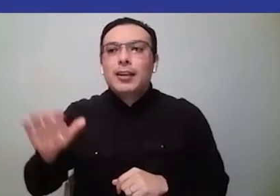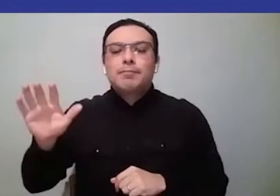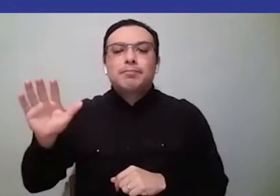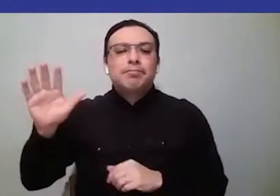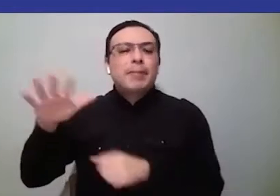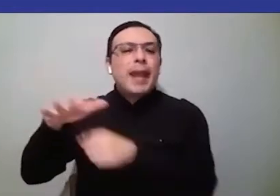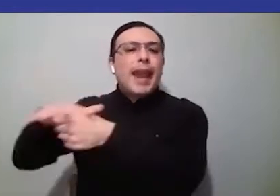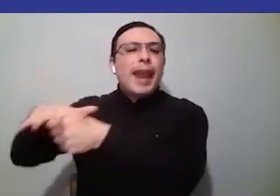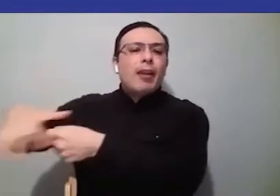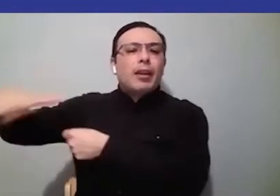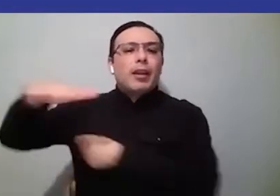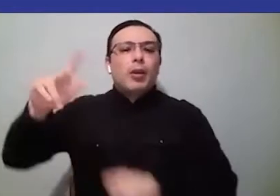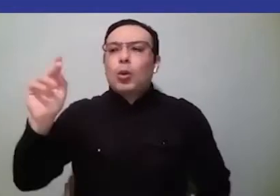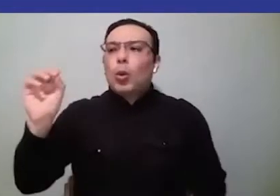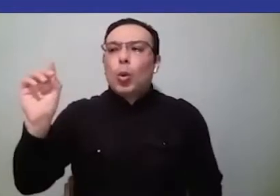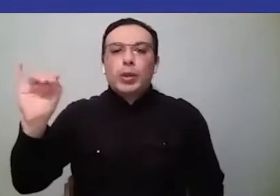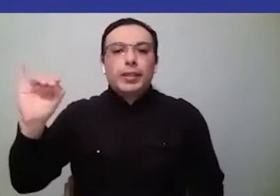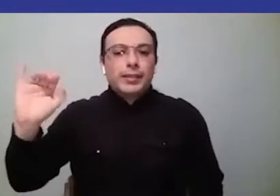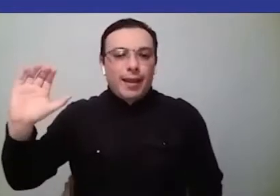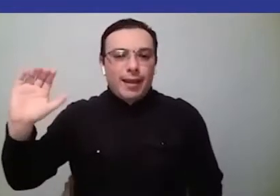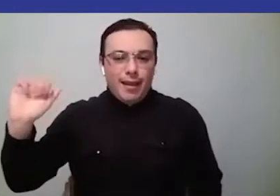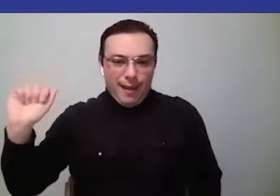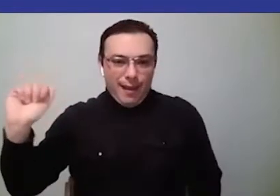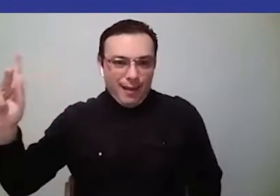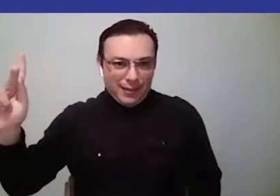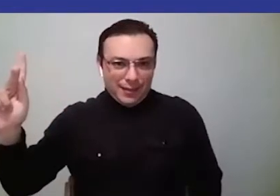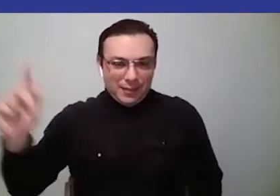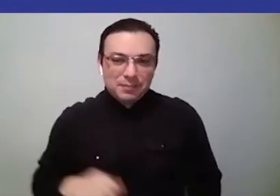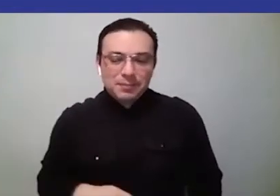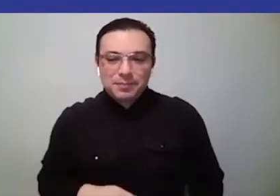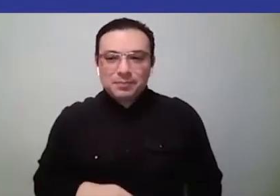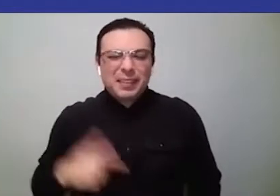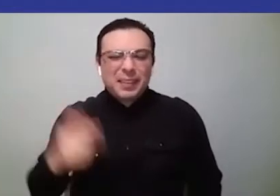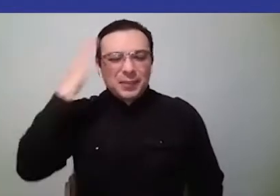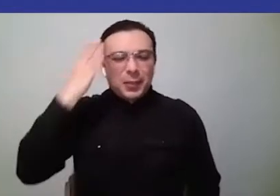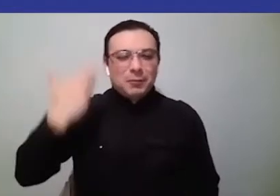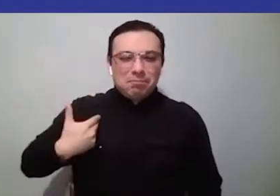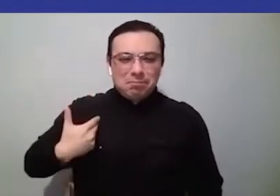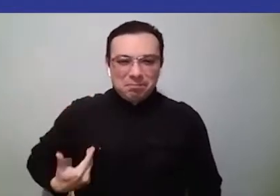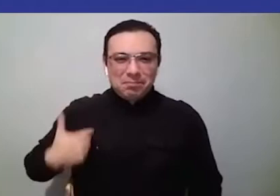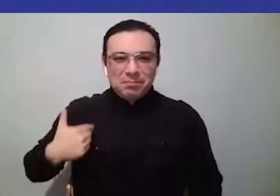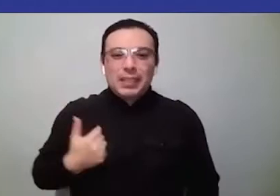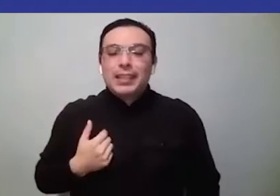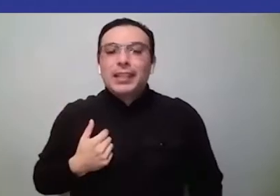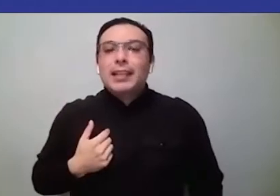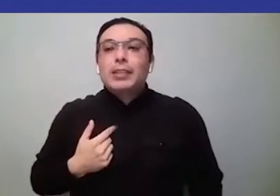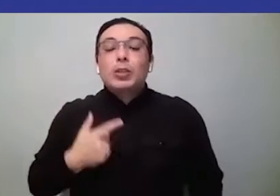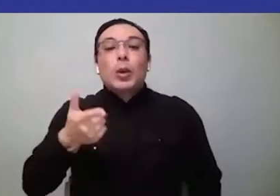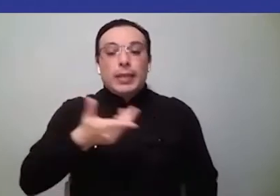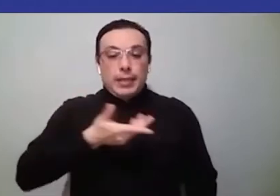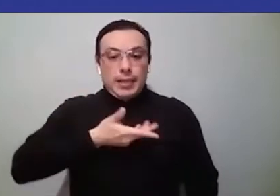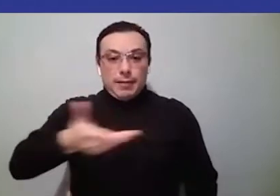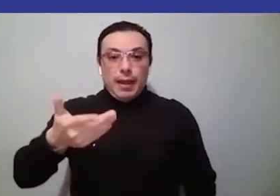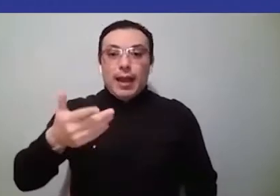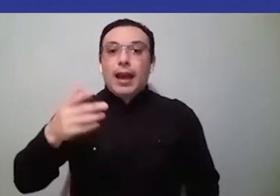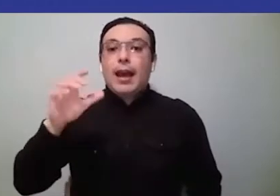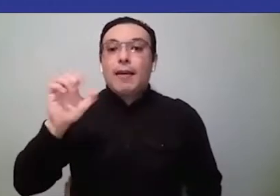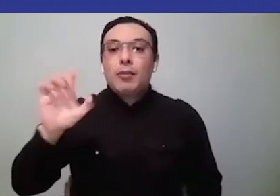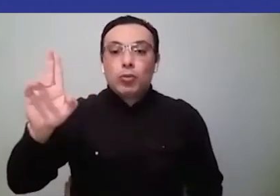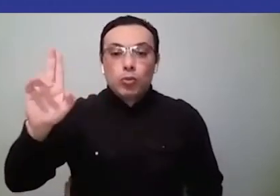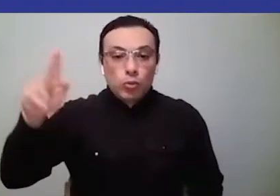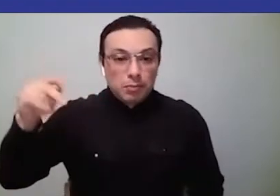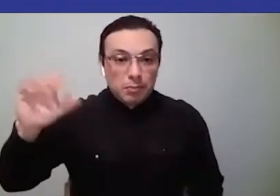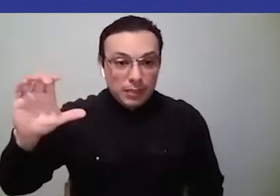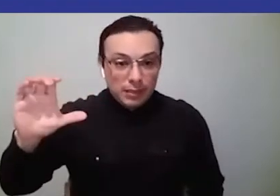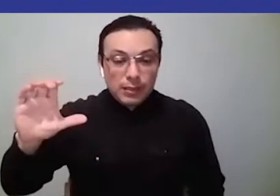knowing who I am, he brought me to visit our masks, Yupik masks. And I don't